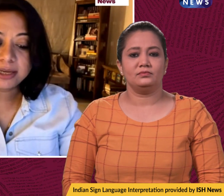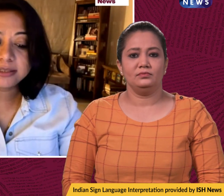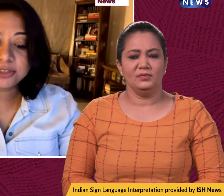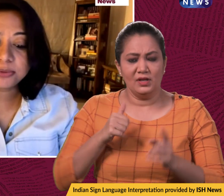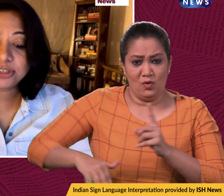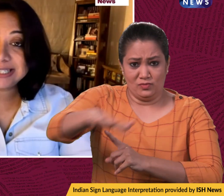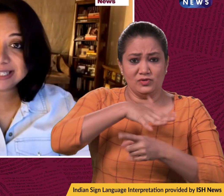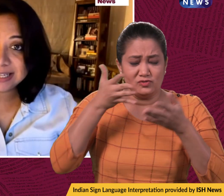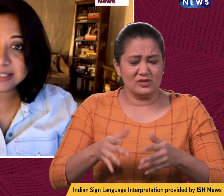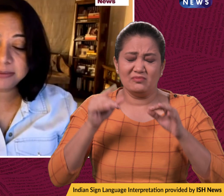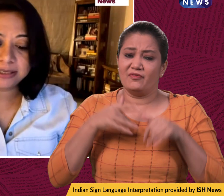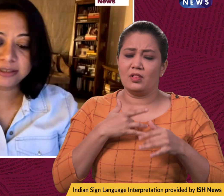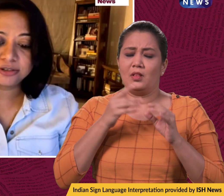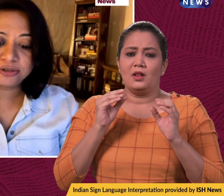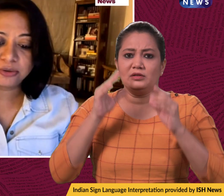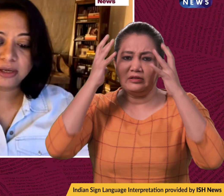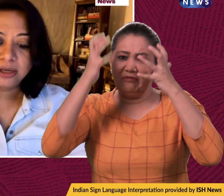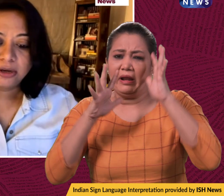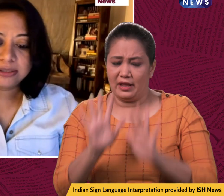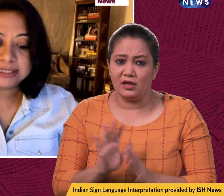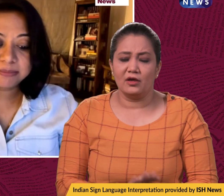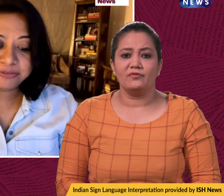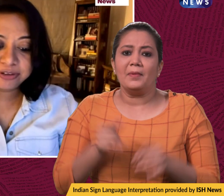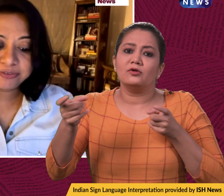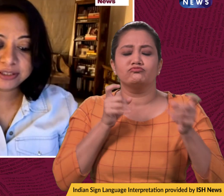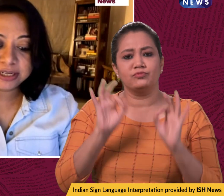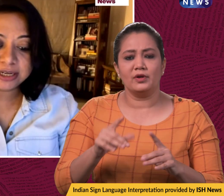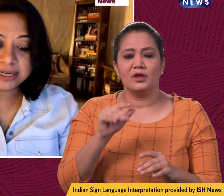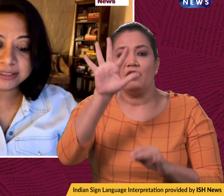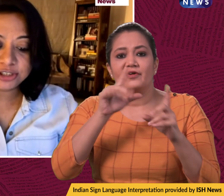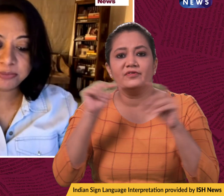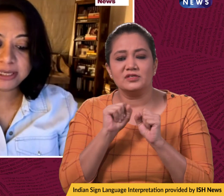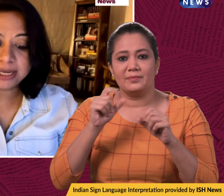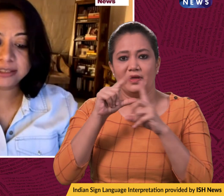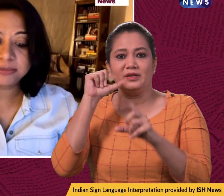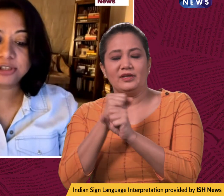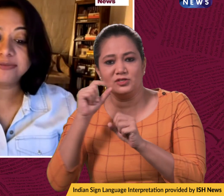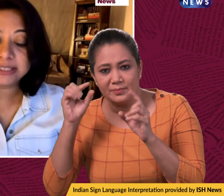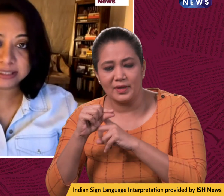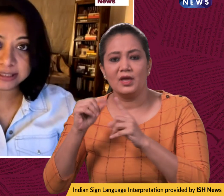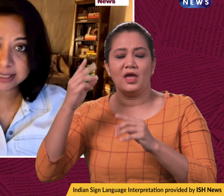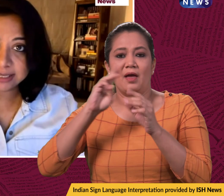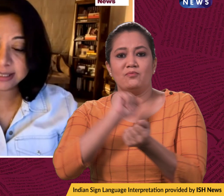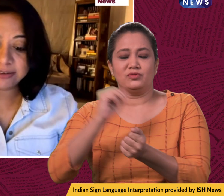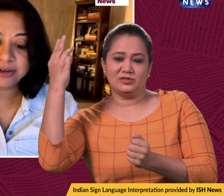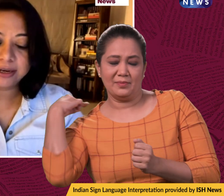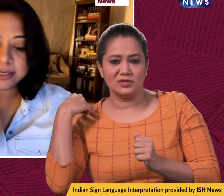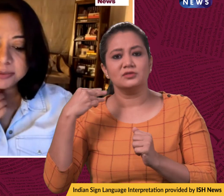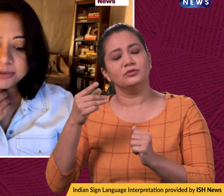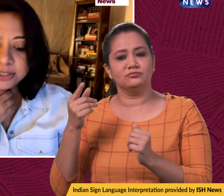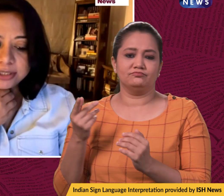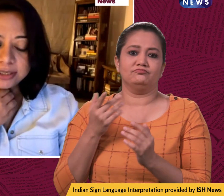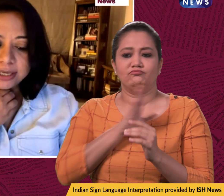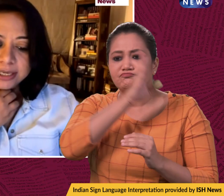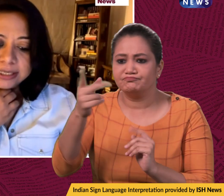The current situation is tense but under control. On December 5th, the Nagaland DGP and Commissioner visited the site and FIR